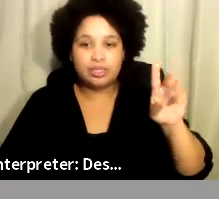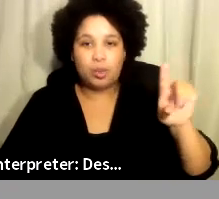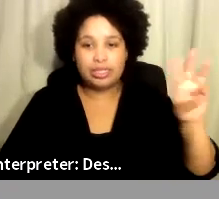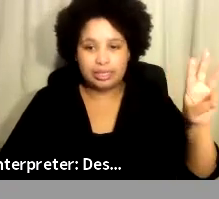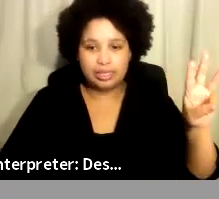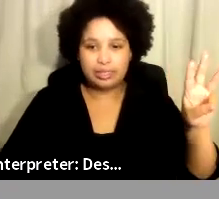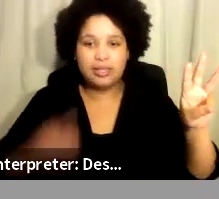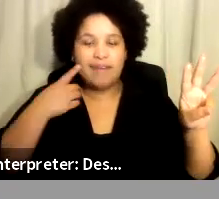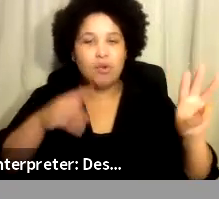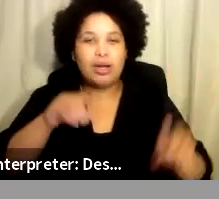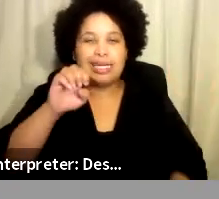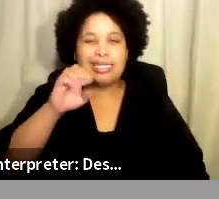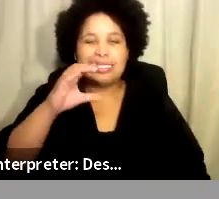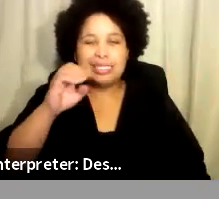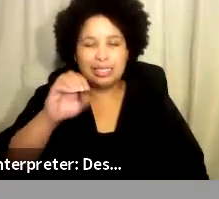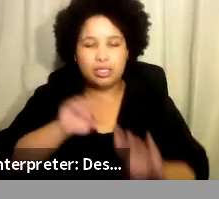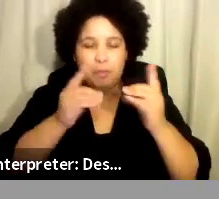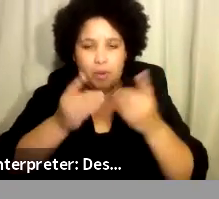916-566-1616, and that's our ECE department.